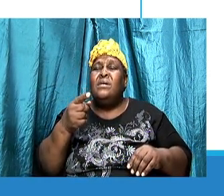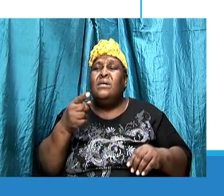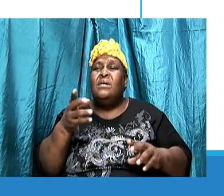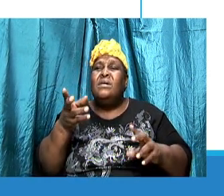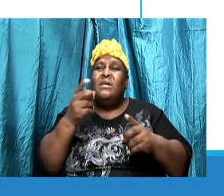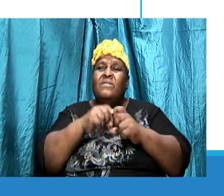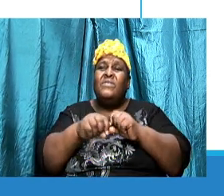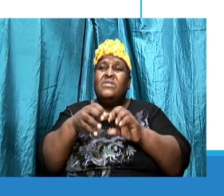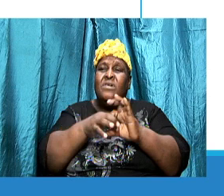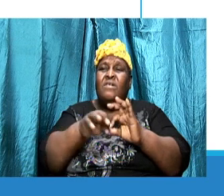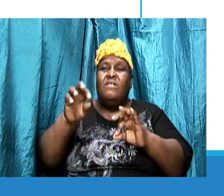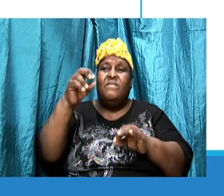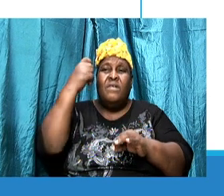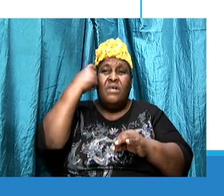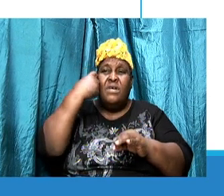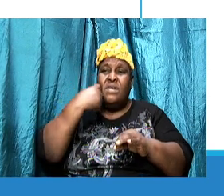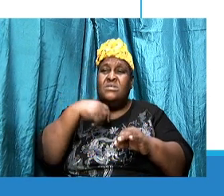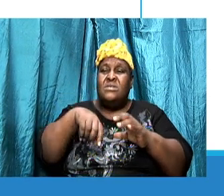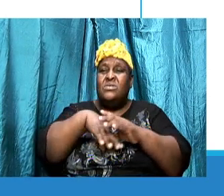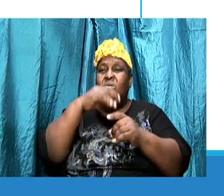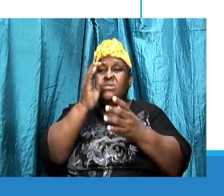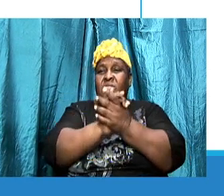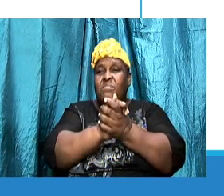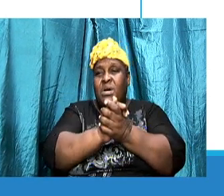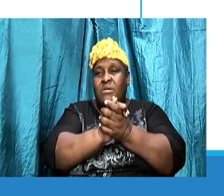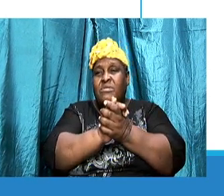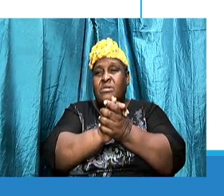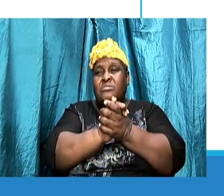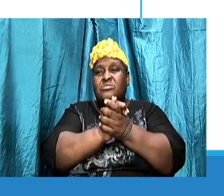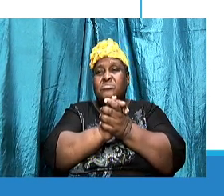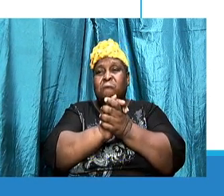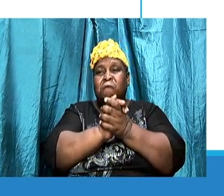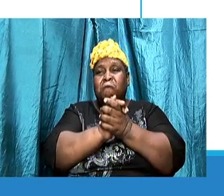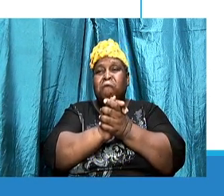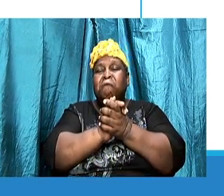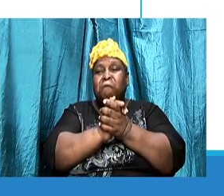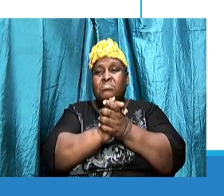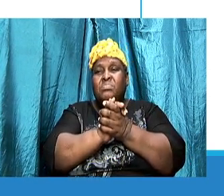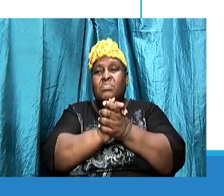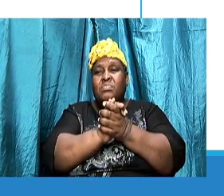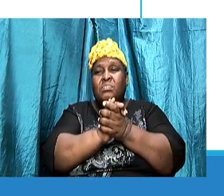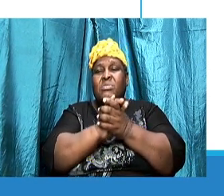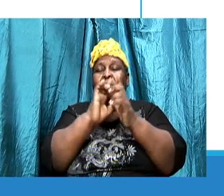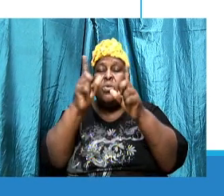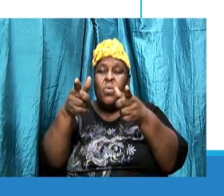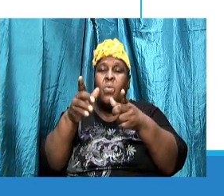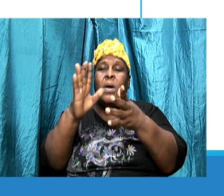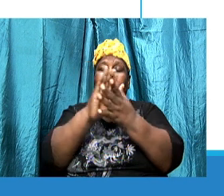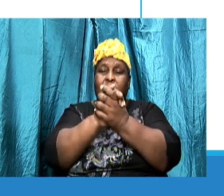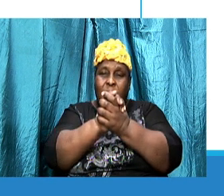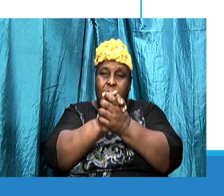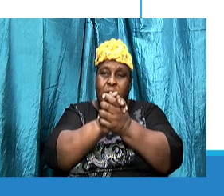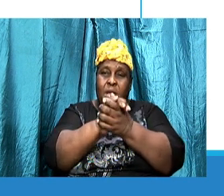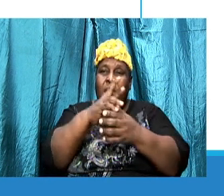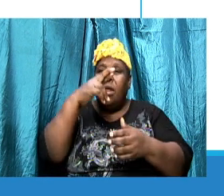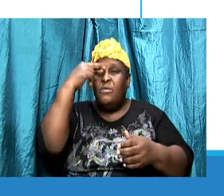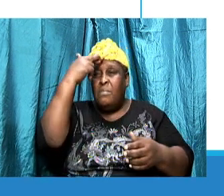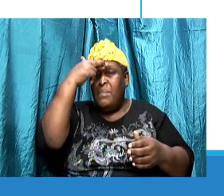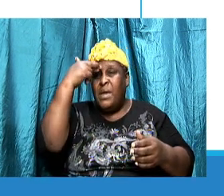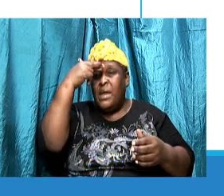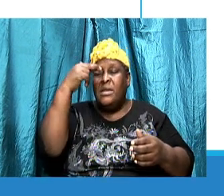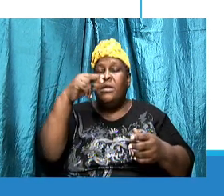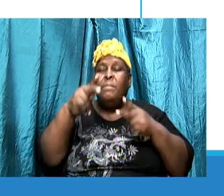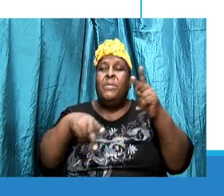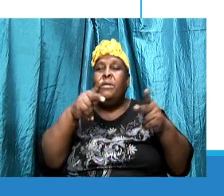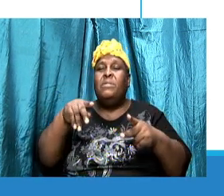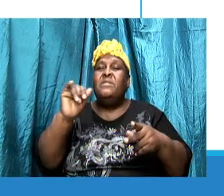of committing fornication, it better you go and get married. And he reminded the folks that are